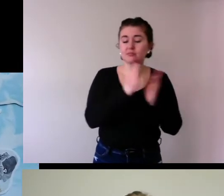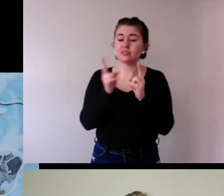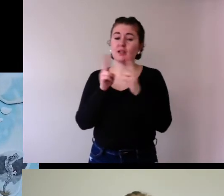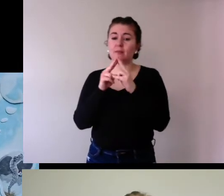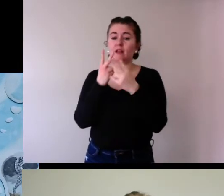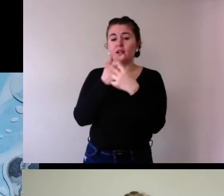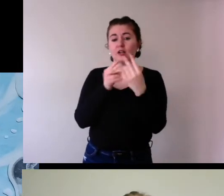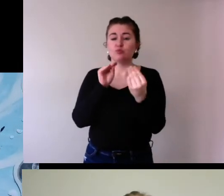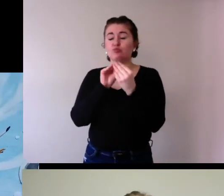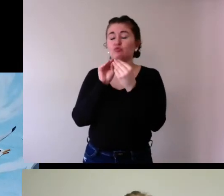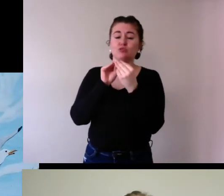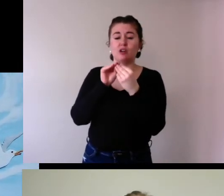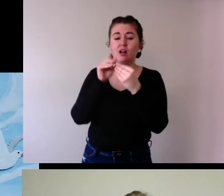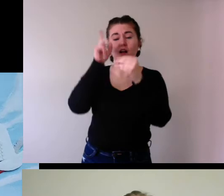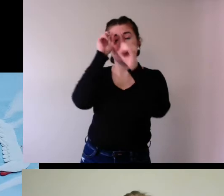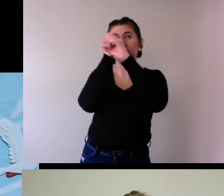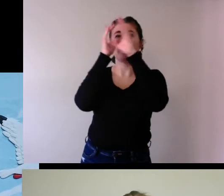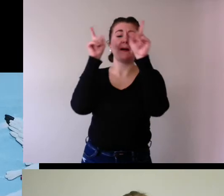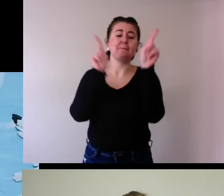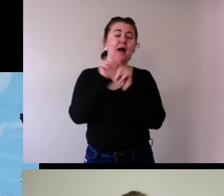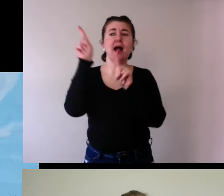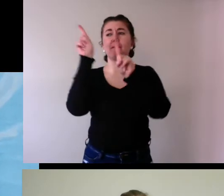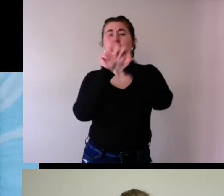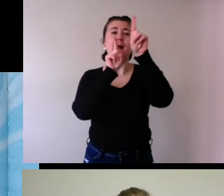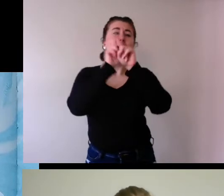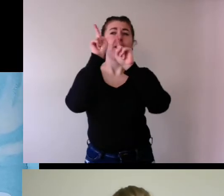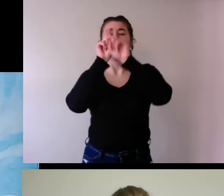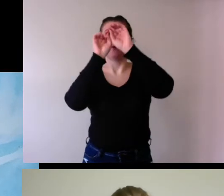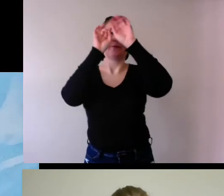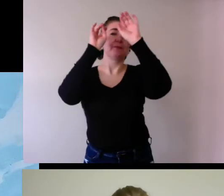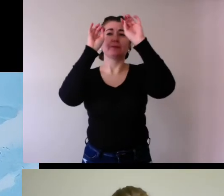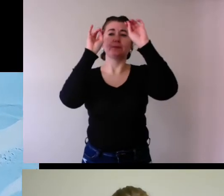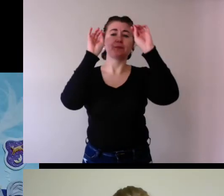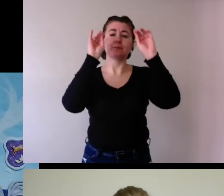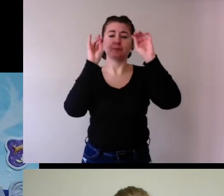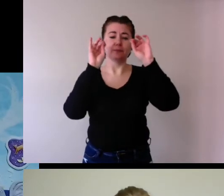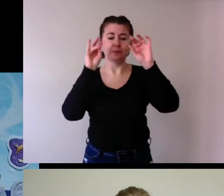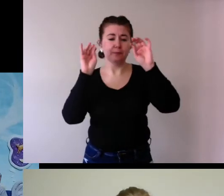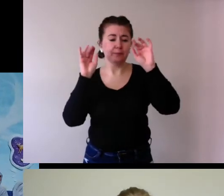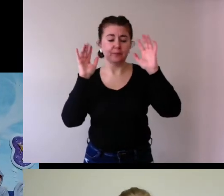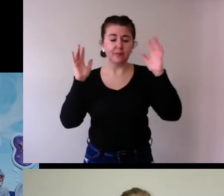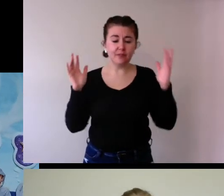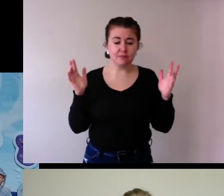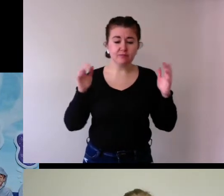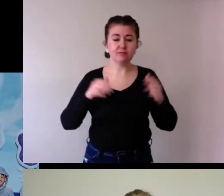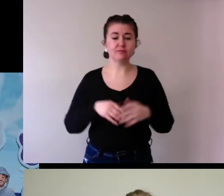This couple is thinking about fireworks.